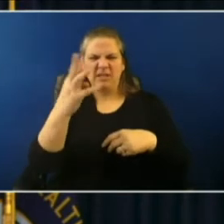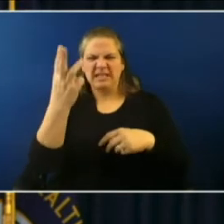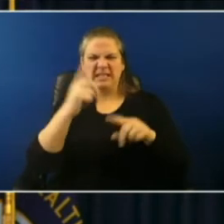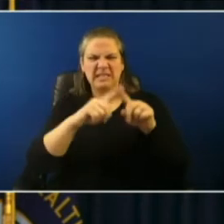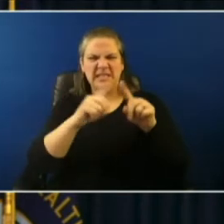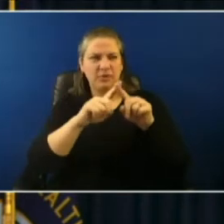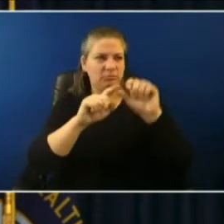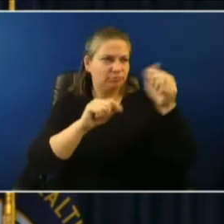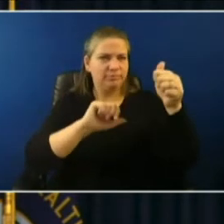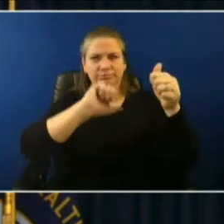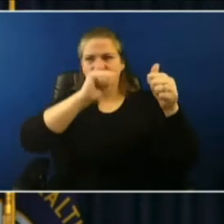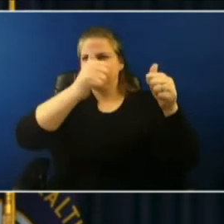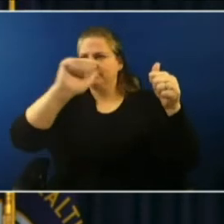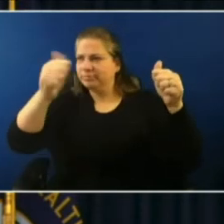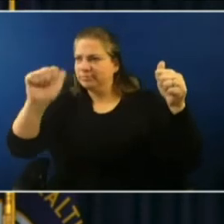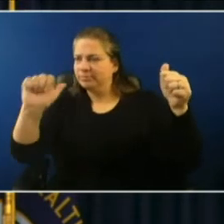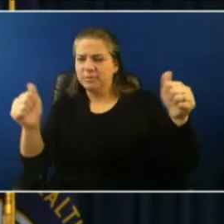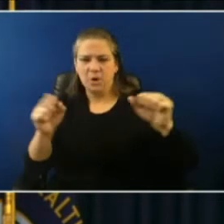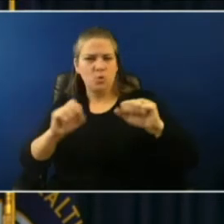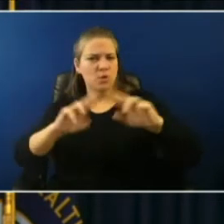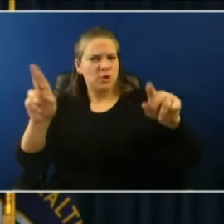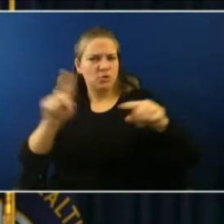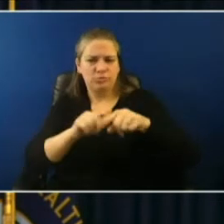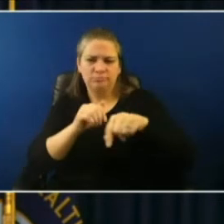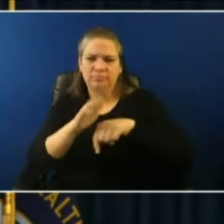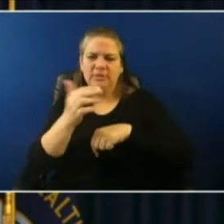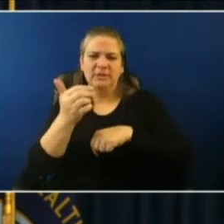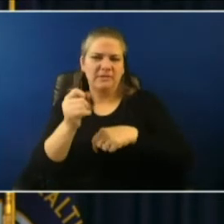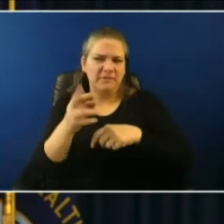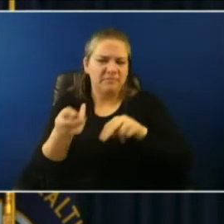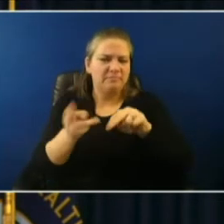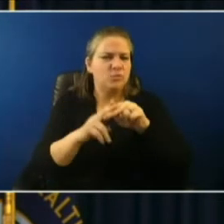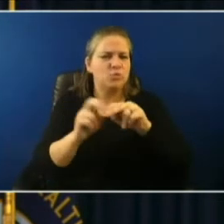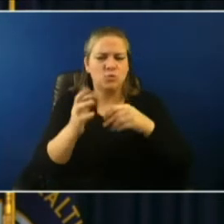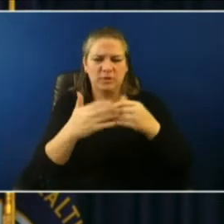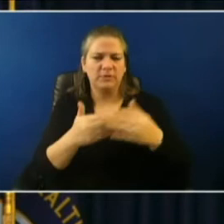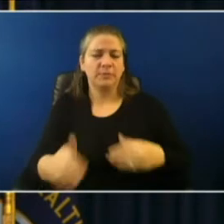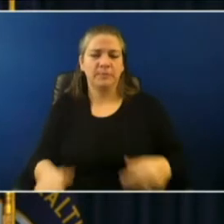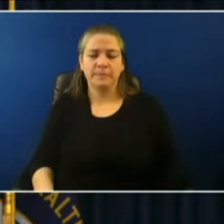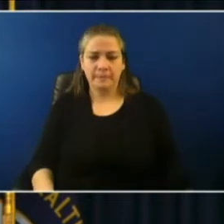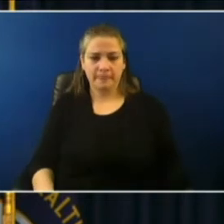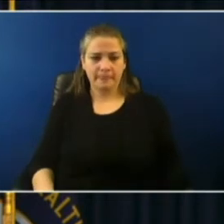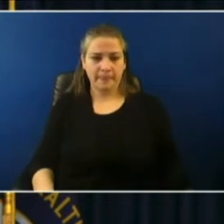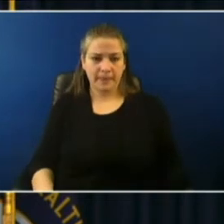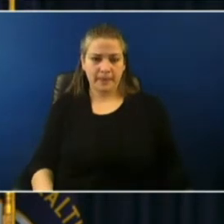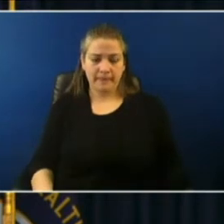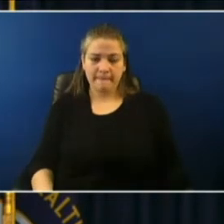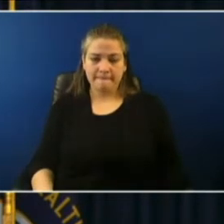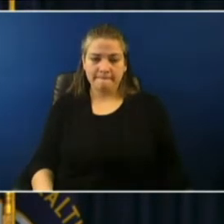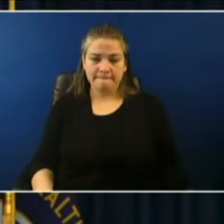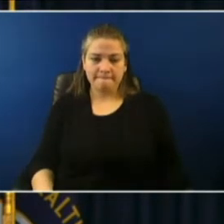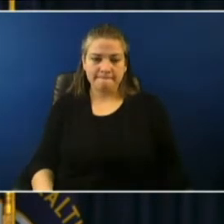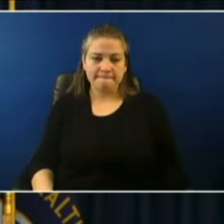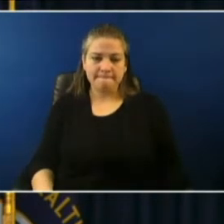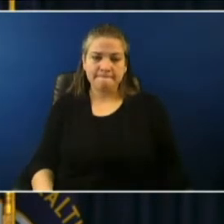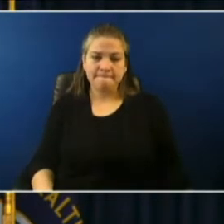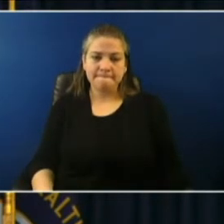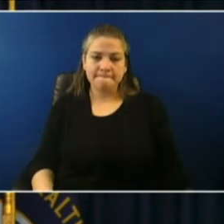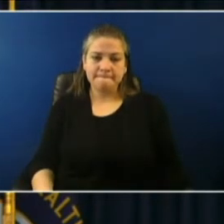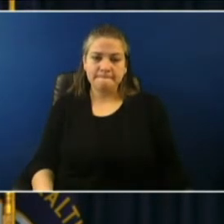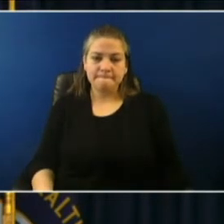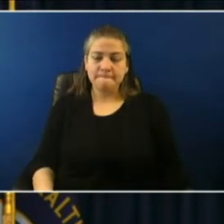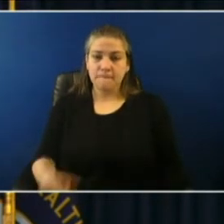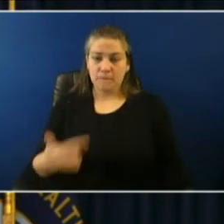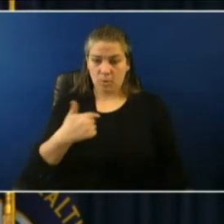certainly ready to be amplified. And the way we position them is with